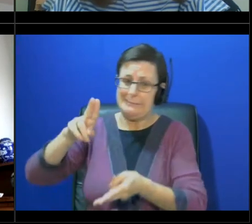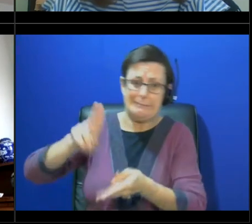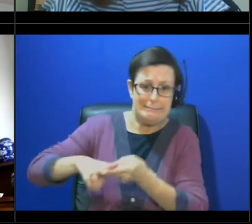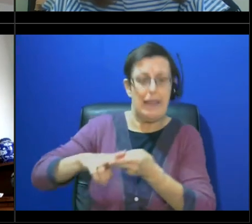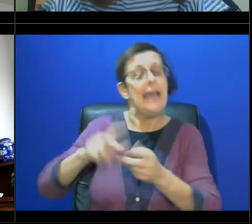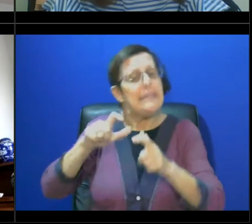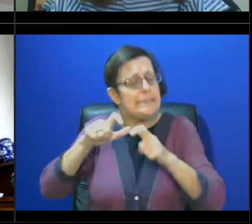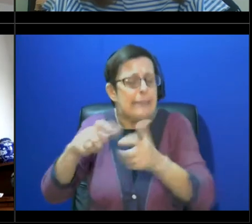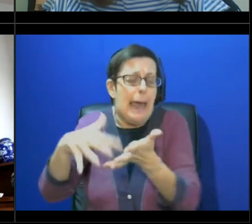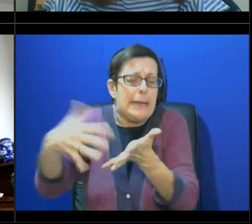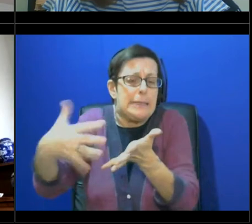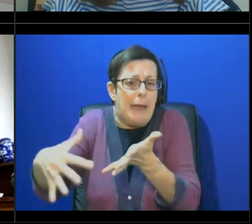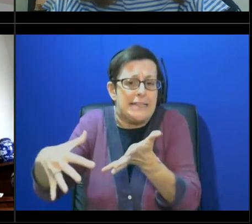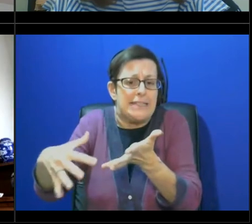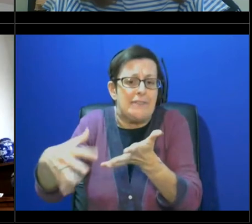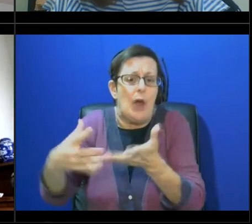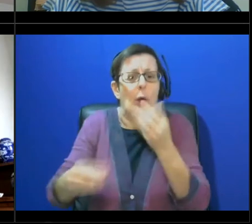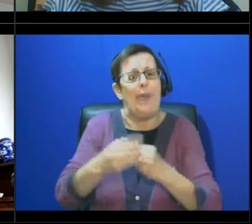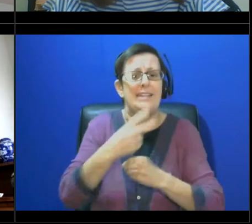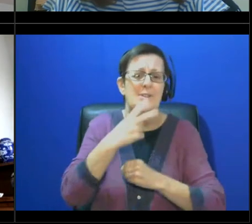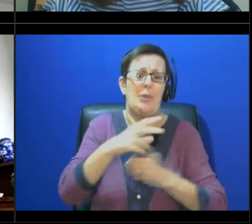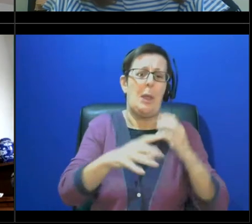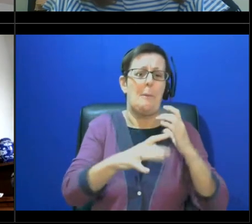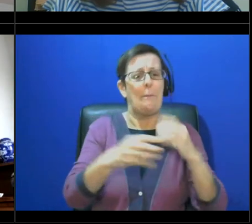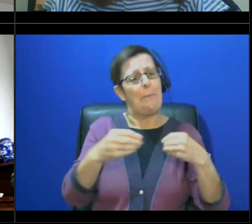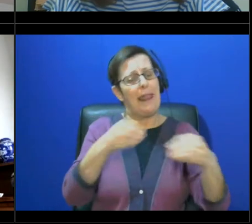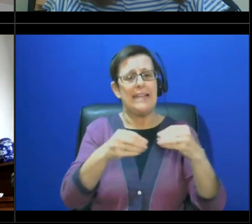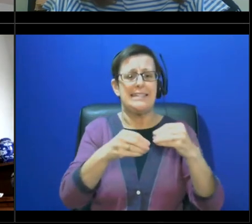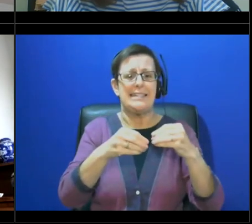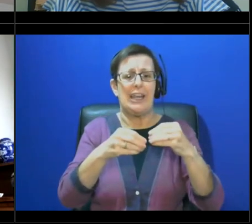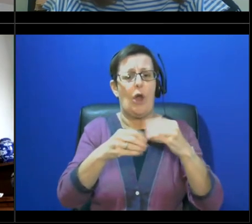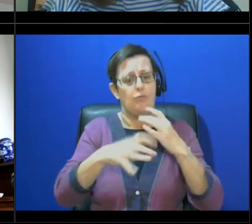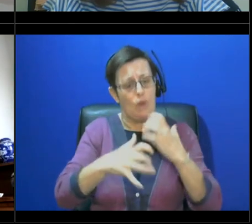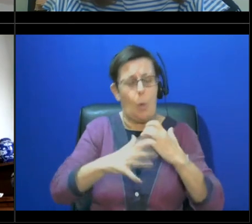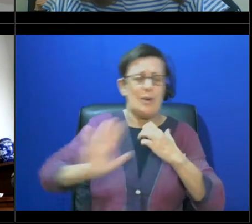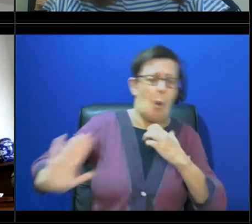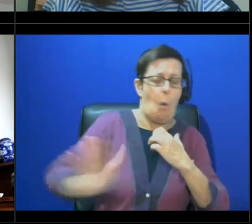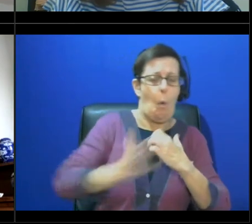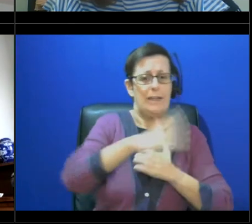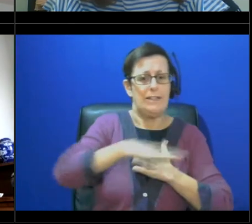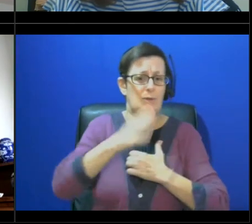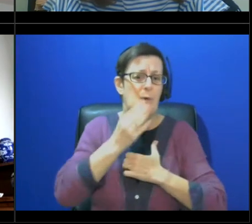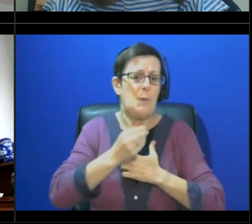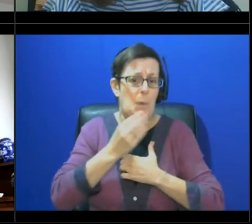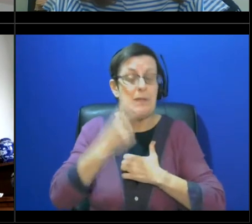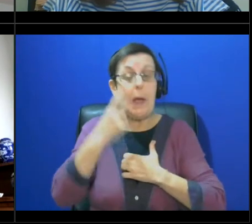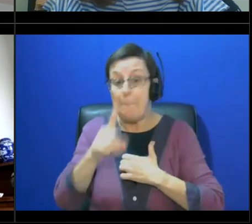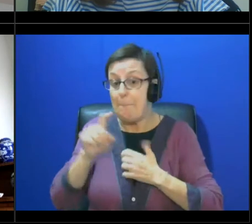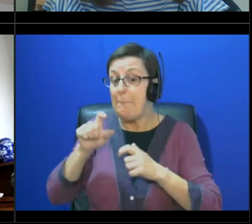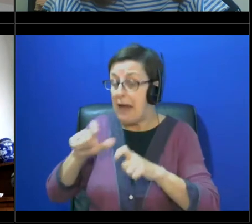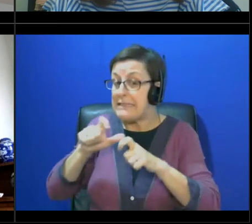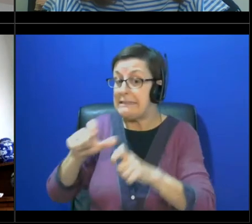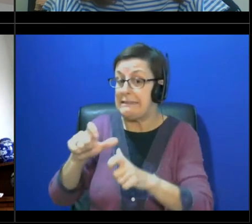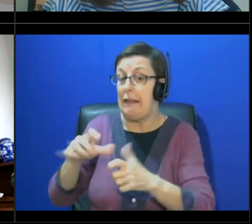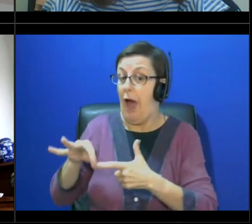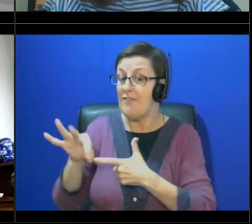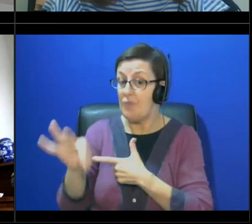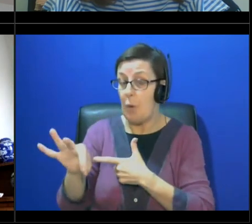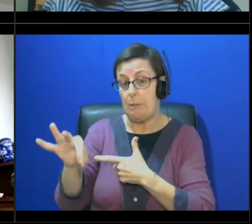more expensive than the plastic recorder that every other person in the class will have. But it's a lot more